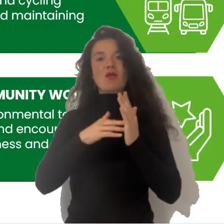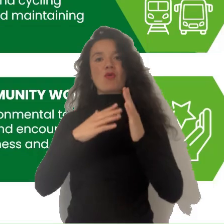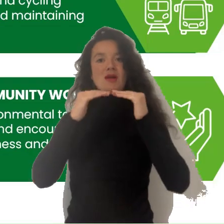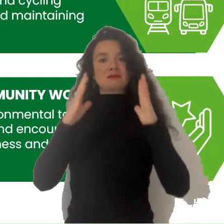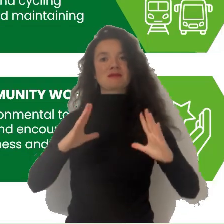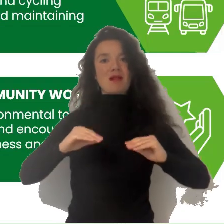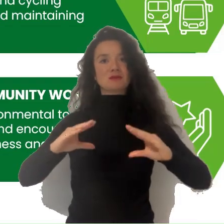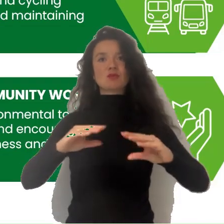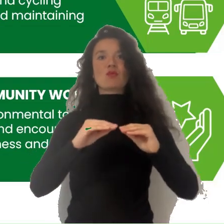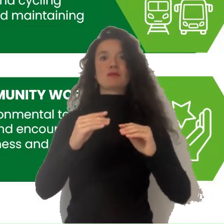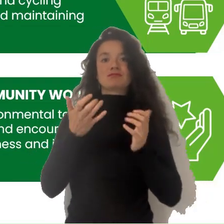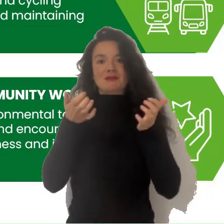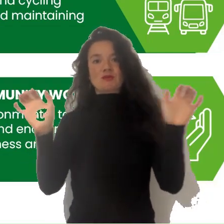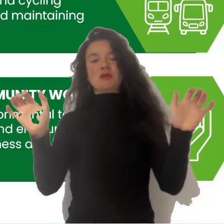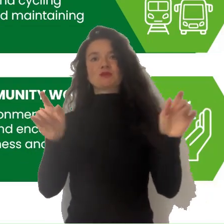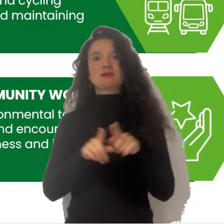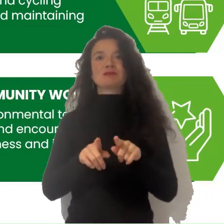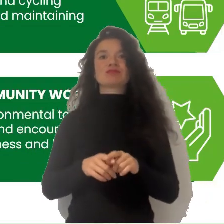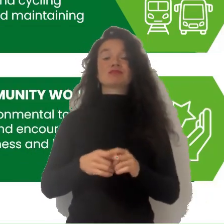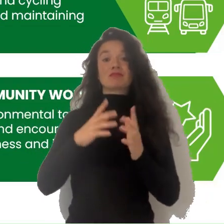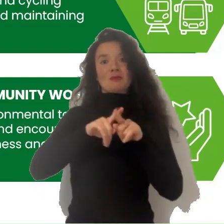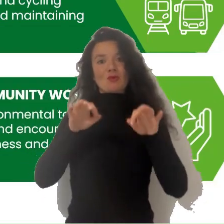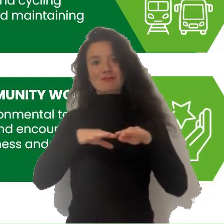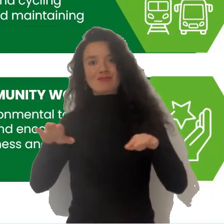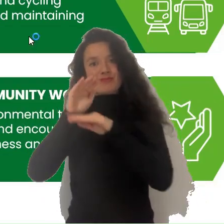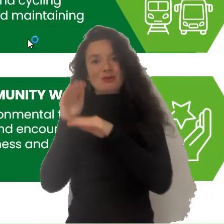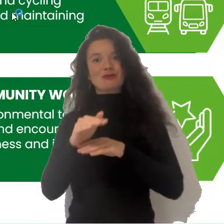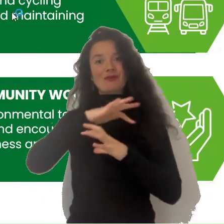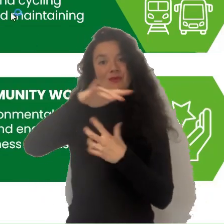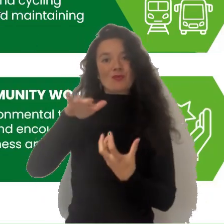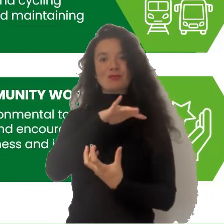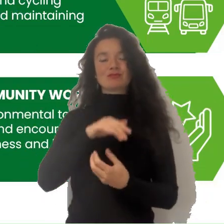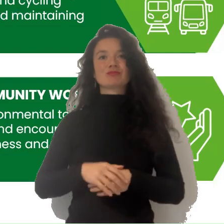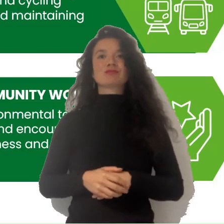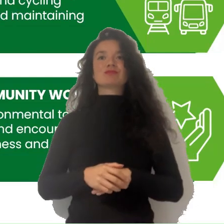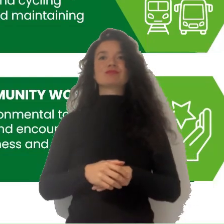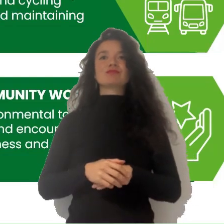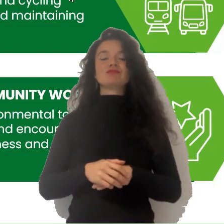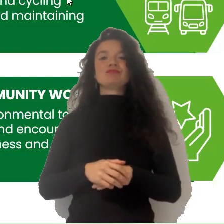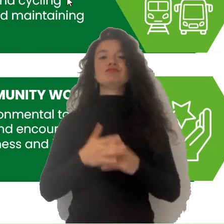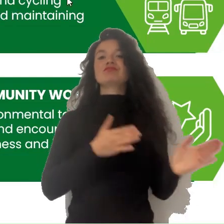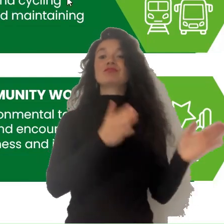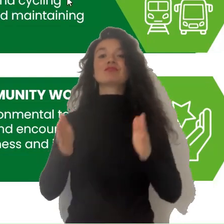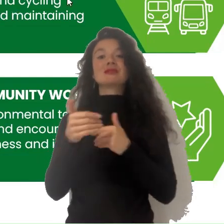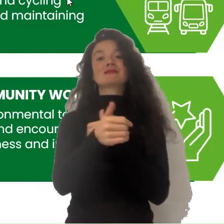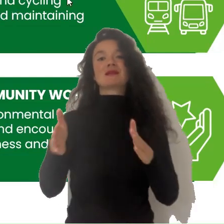they can recycle, and they can save water and energy. On the transport